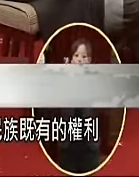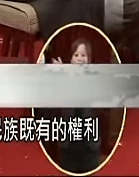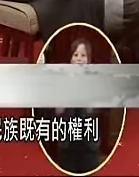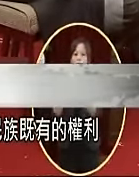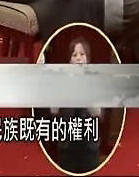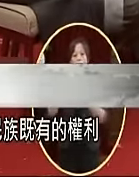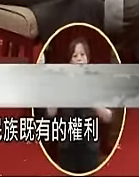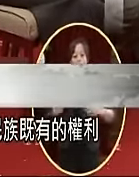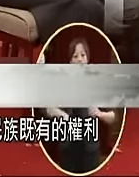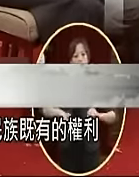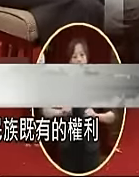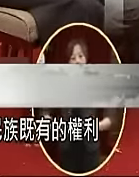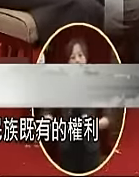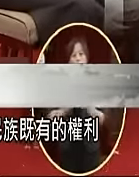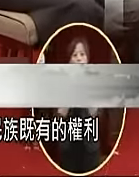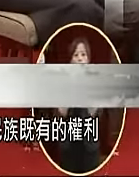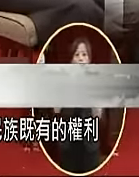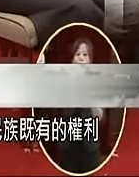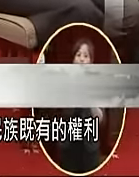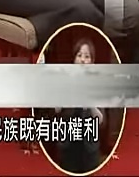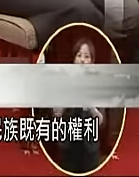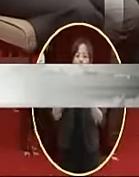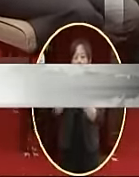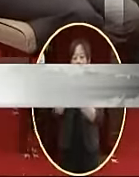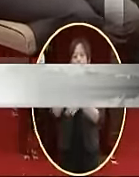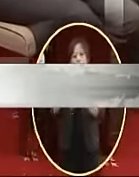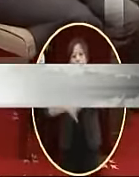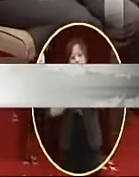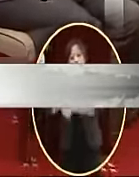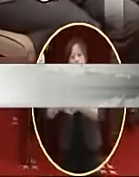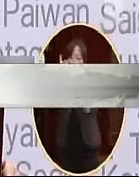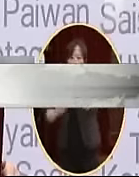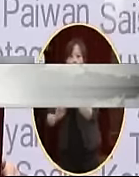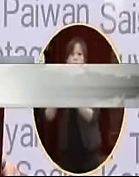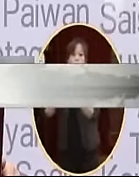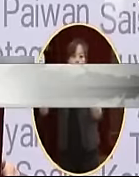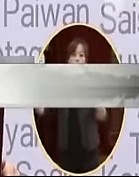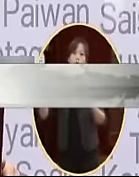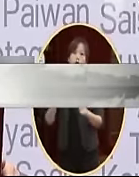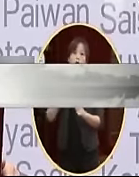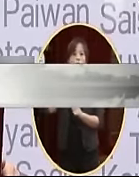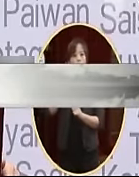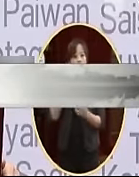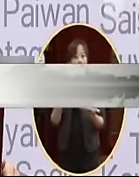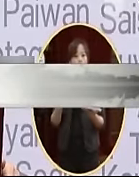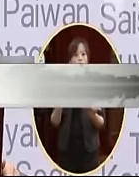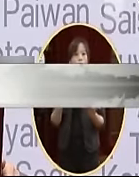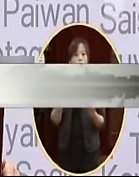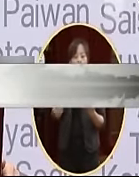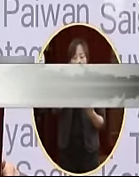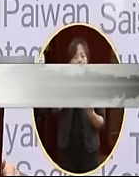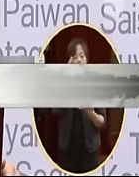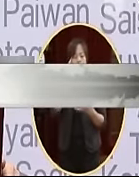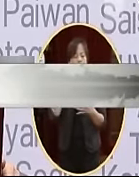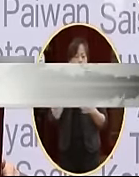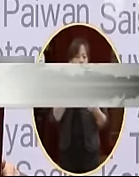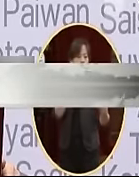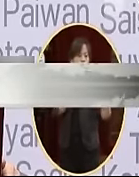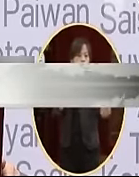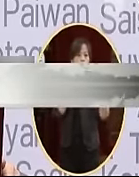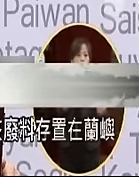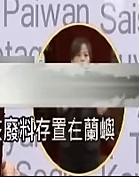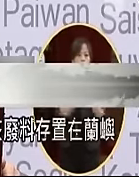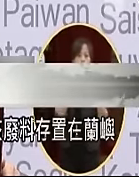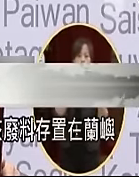of military force and the theft of land. For this, I offer my apology to the indigenous peoples of Taiwan on behalf of our